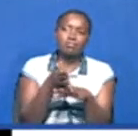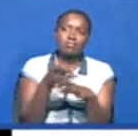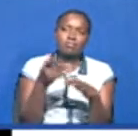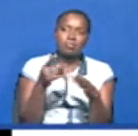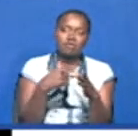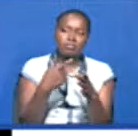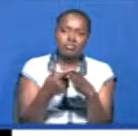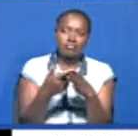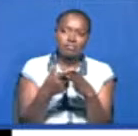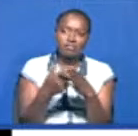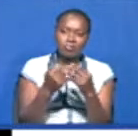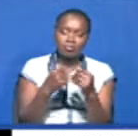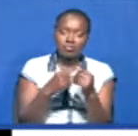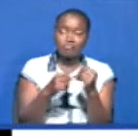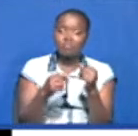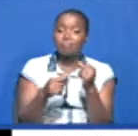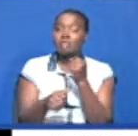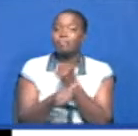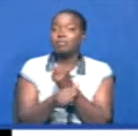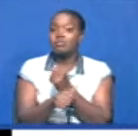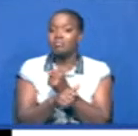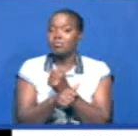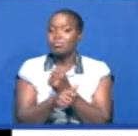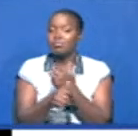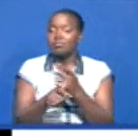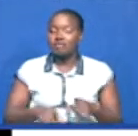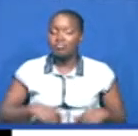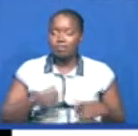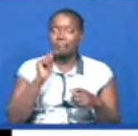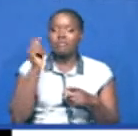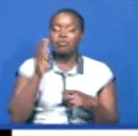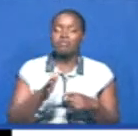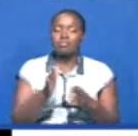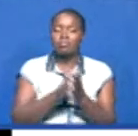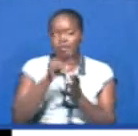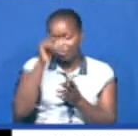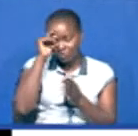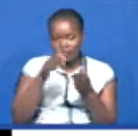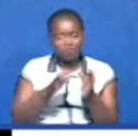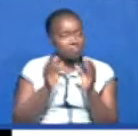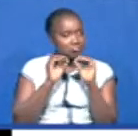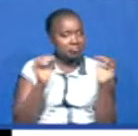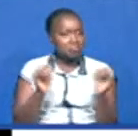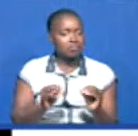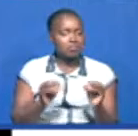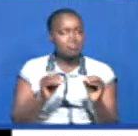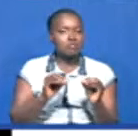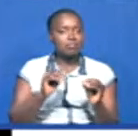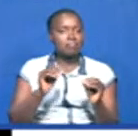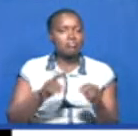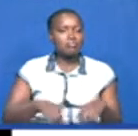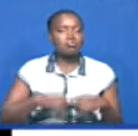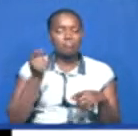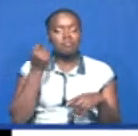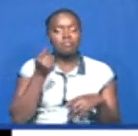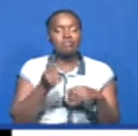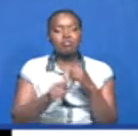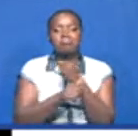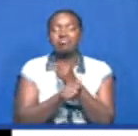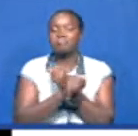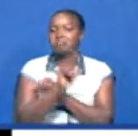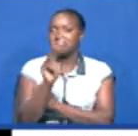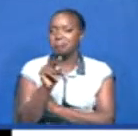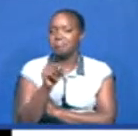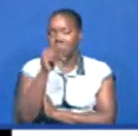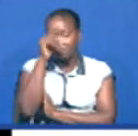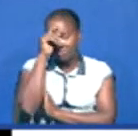we will be threatening the lives of Kenyans. And the government will not allow the lives of Kenyans to be threatened. The government